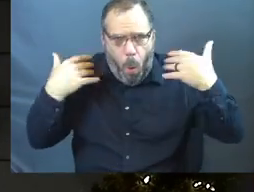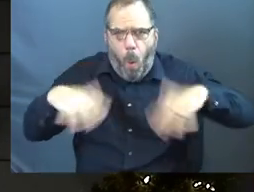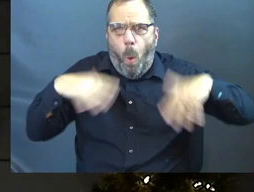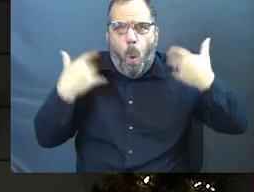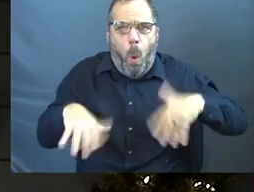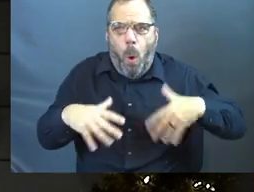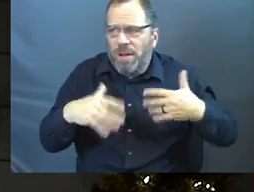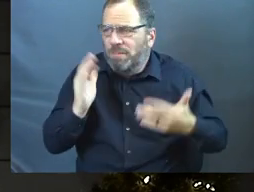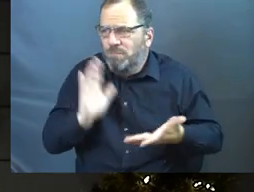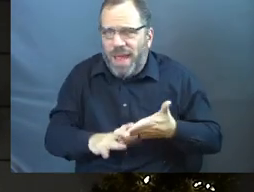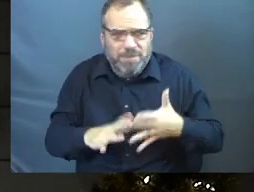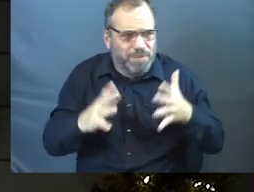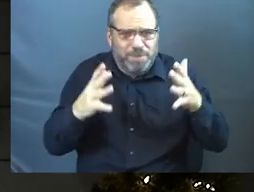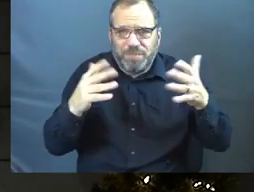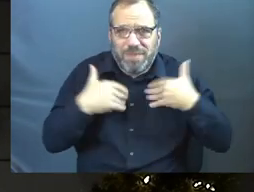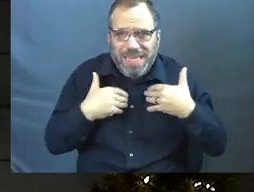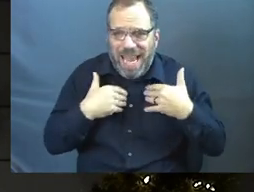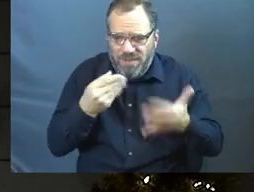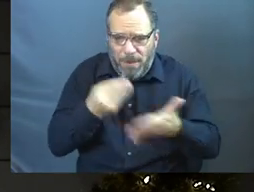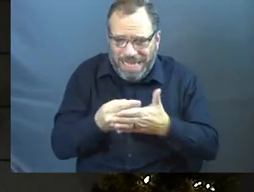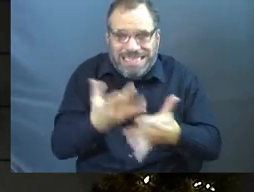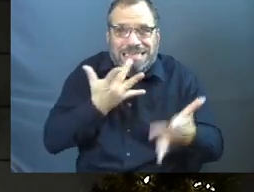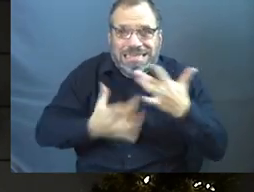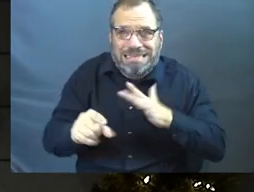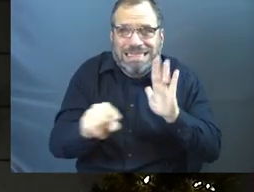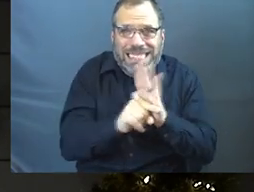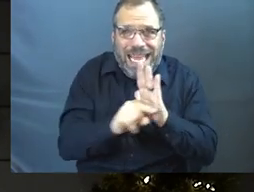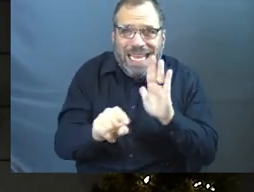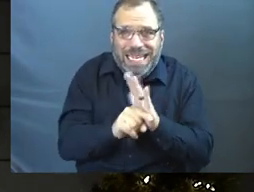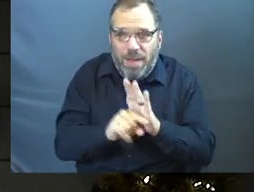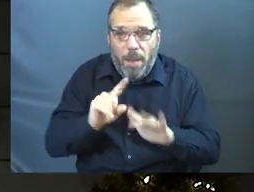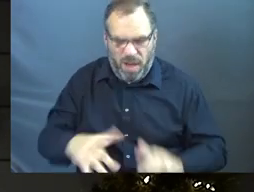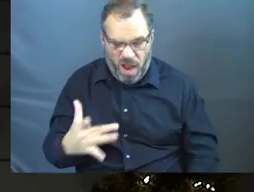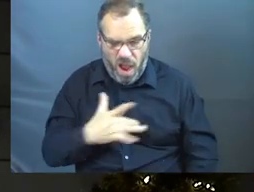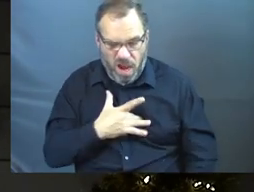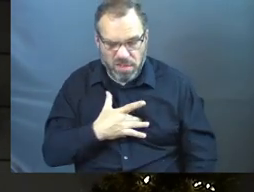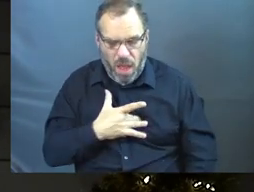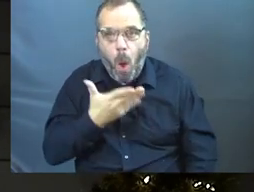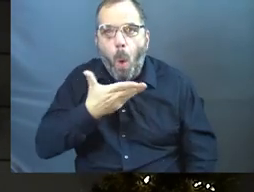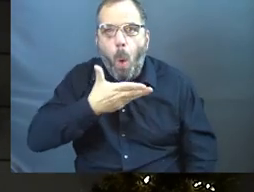We're left with overextended bank accounts and schedules, but empty hearts.